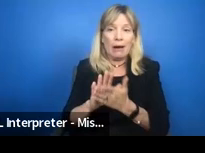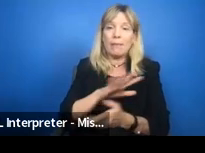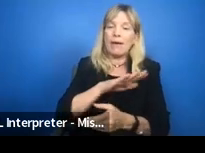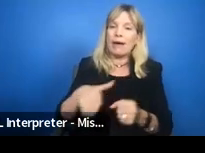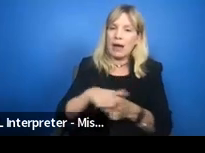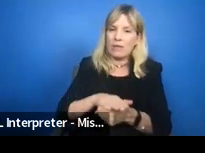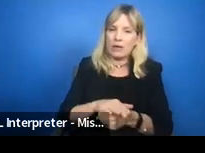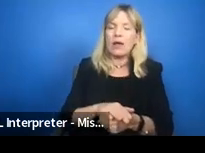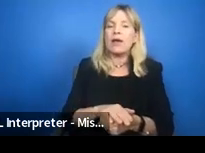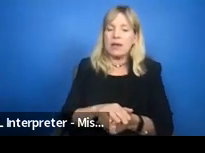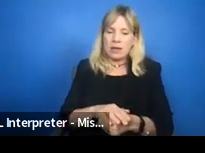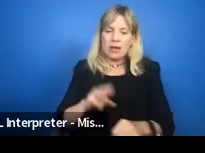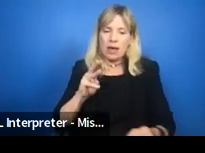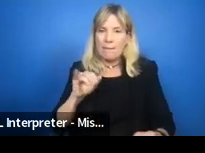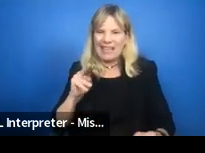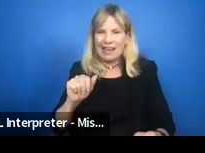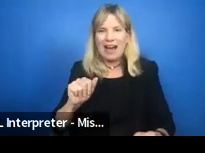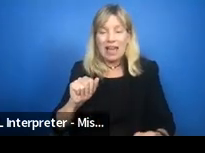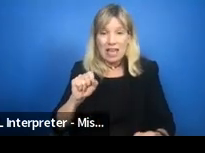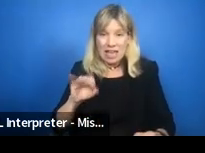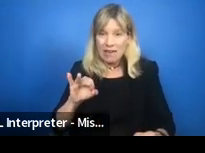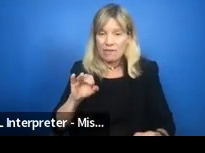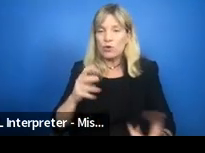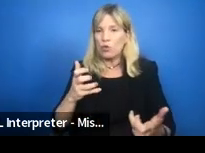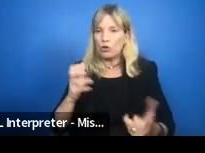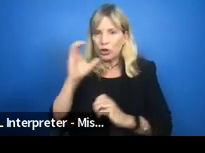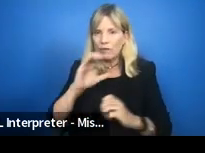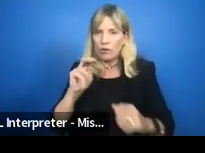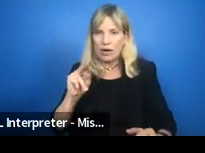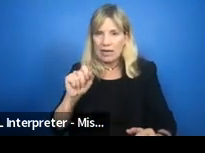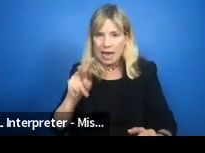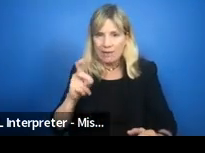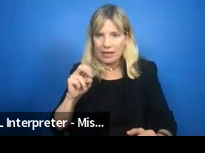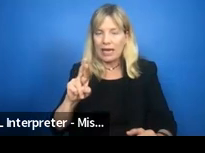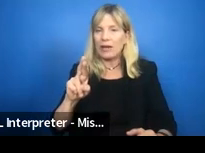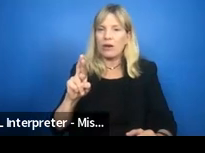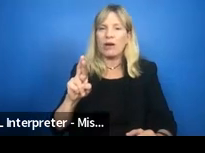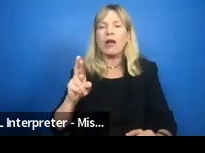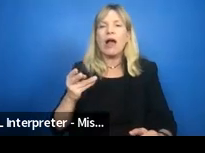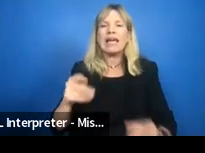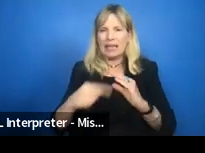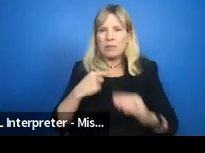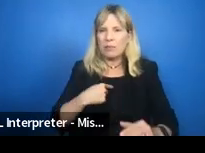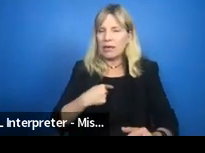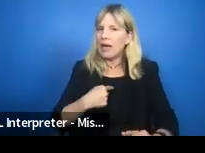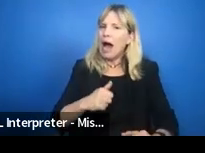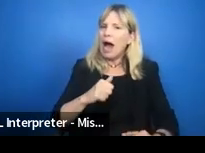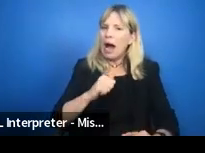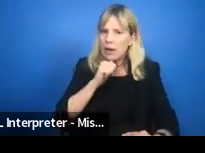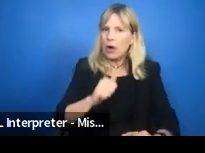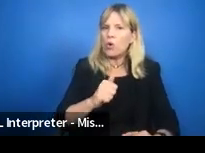And definitely email me if you're seeking a navigator and you would like a recommendation. I don't know them in every single state,